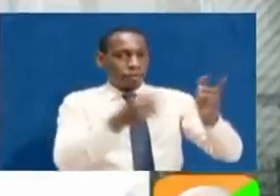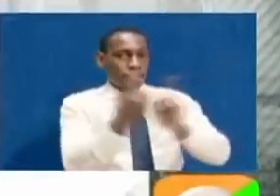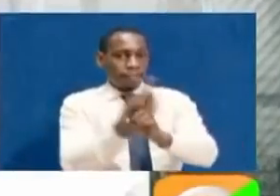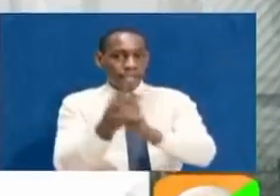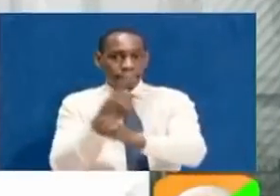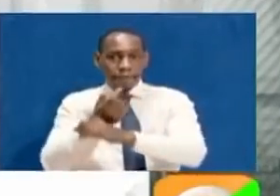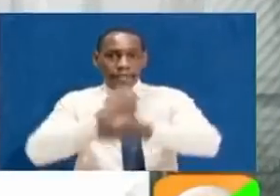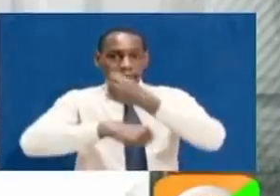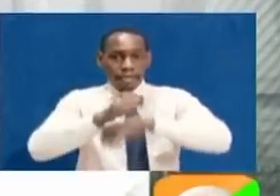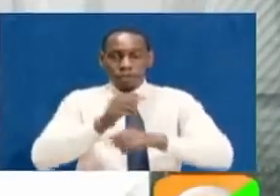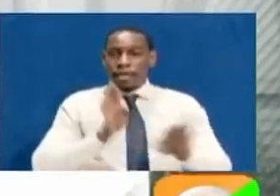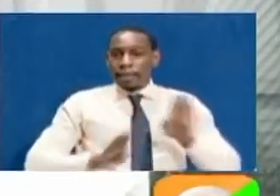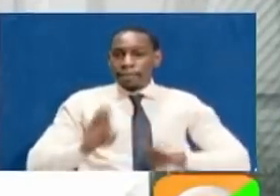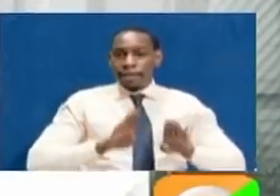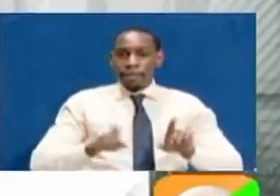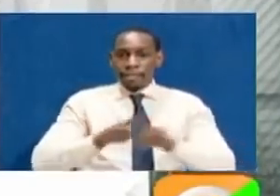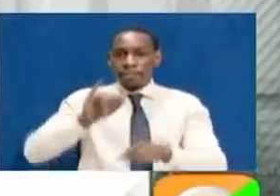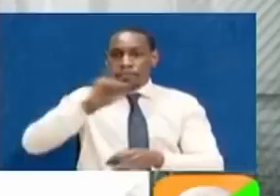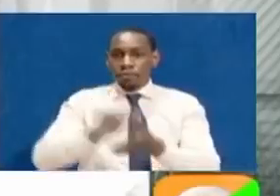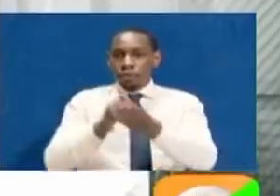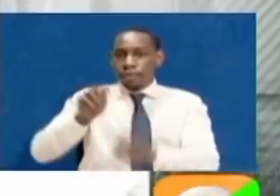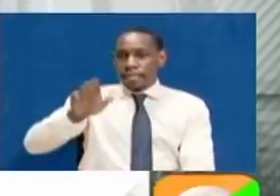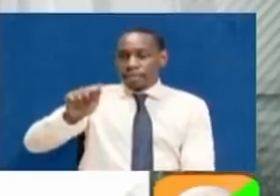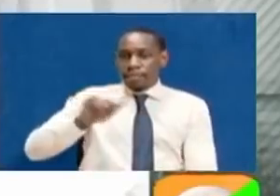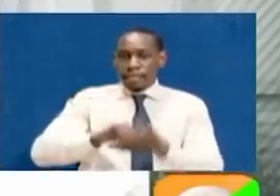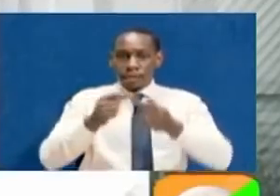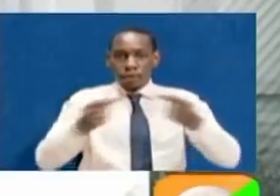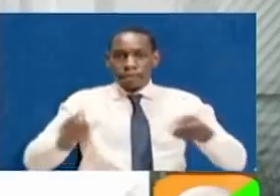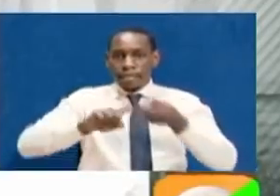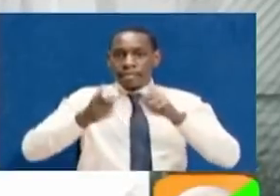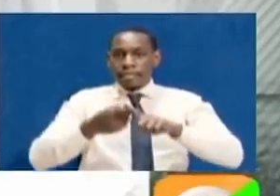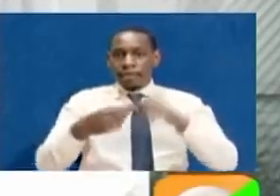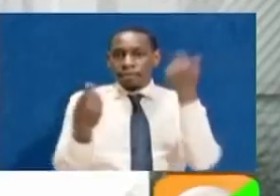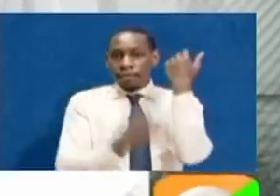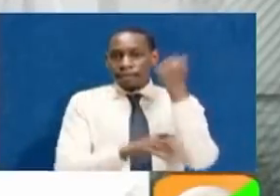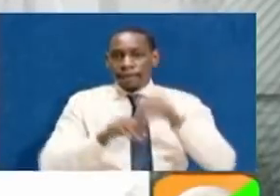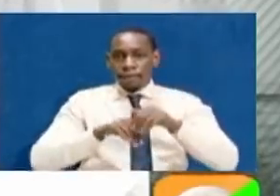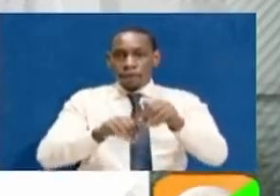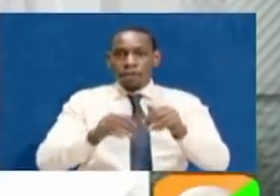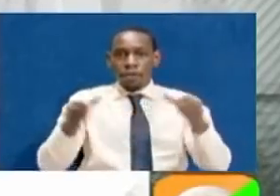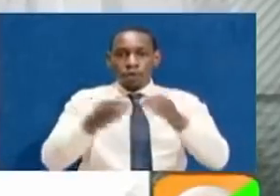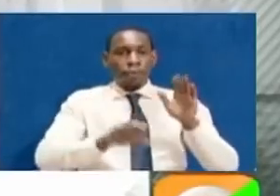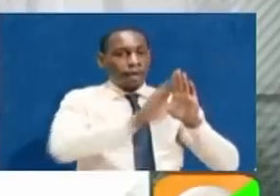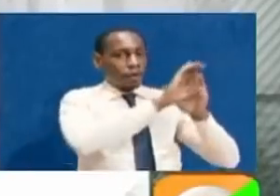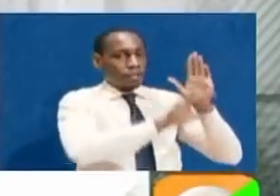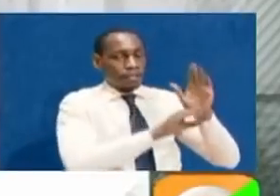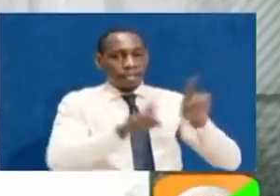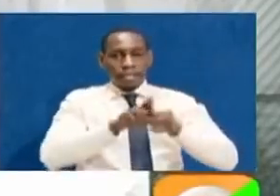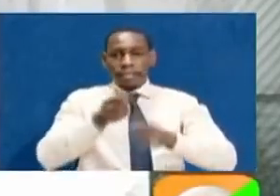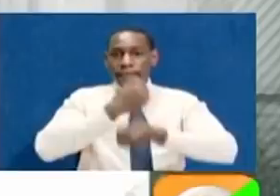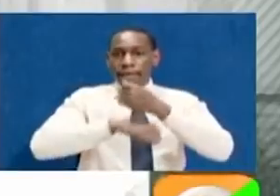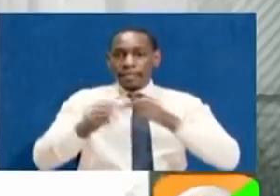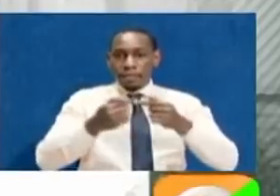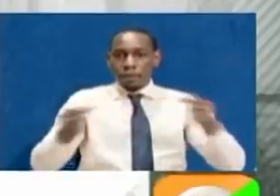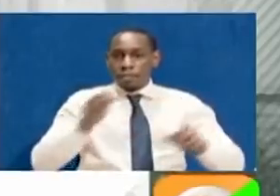various infractions in your conduct as Jubilee MCA that contravened standards of discipline as per party constitution and acting